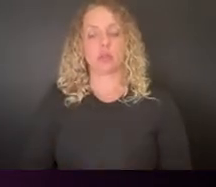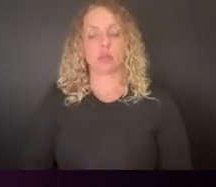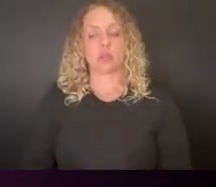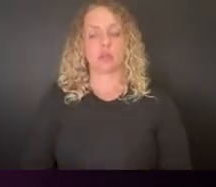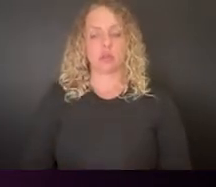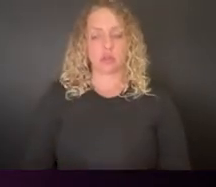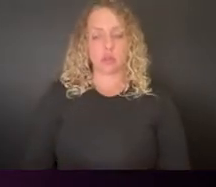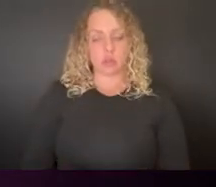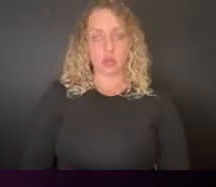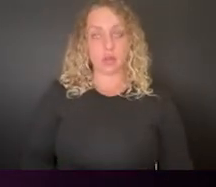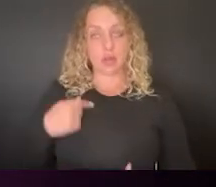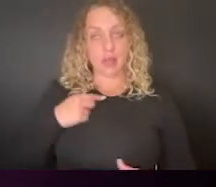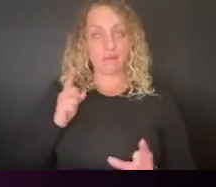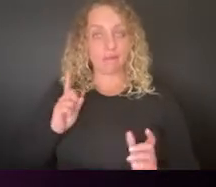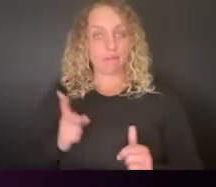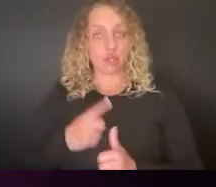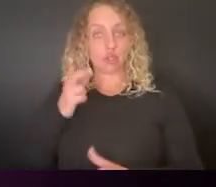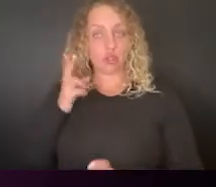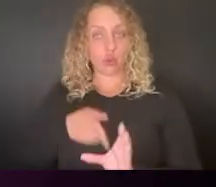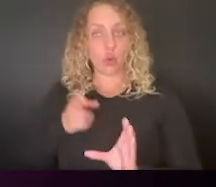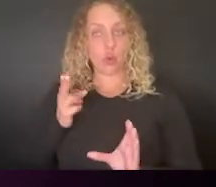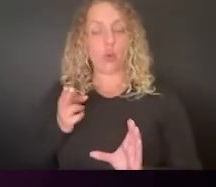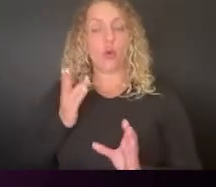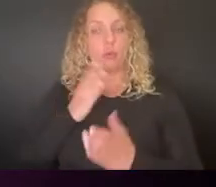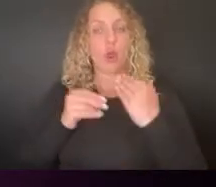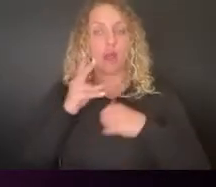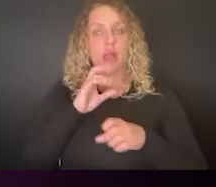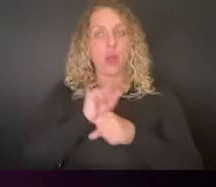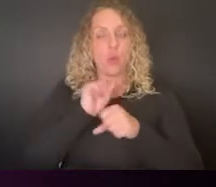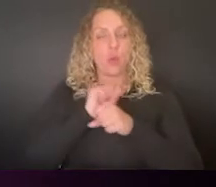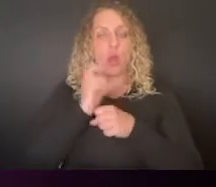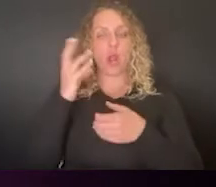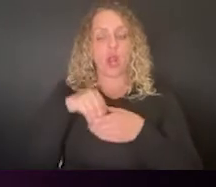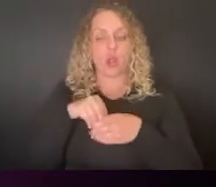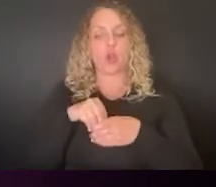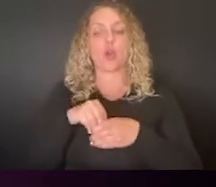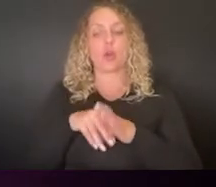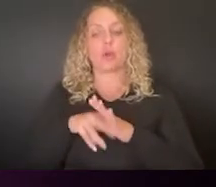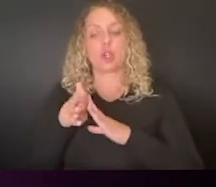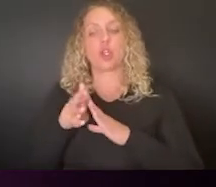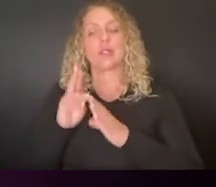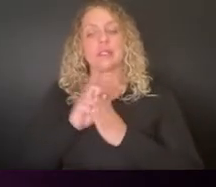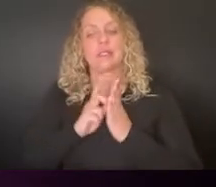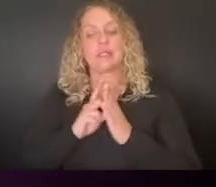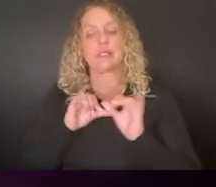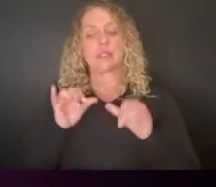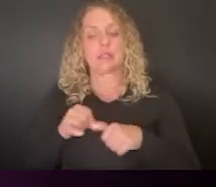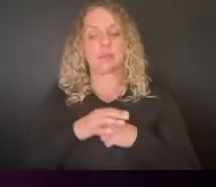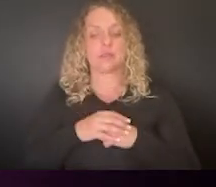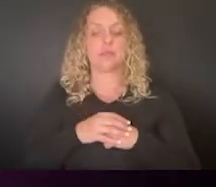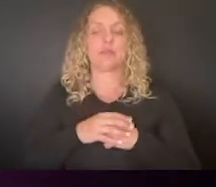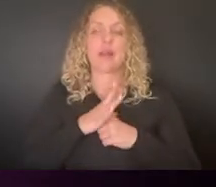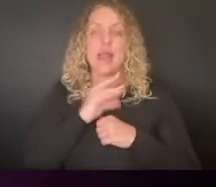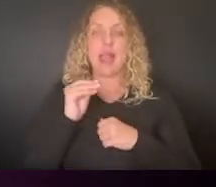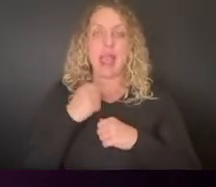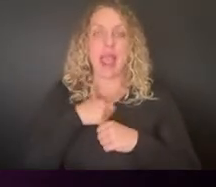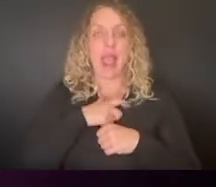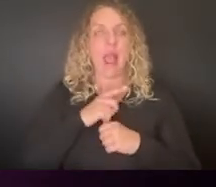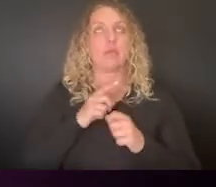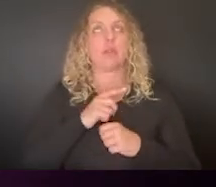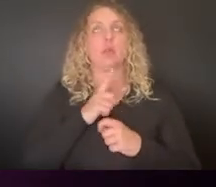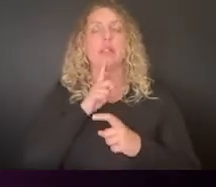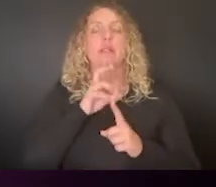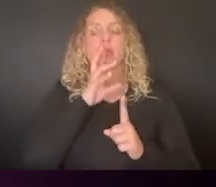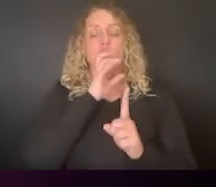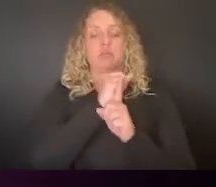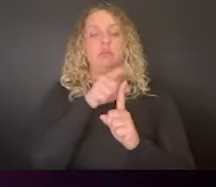designers and engineers to craft high-quality experiences for their customers. When I first joined there, part